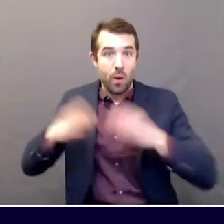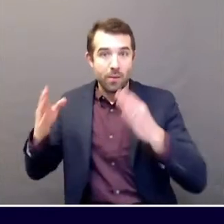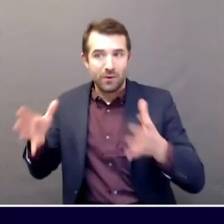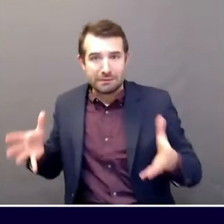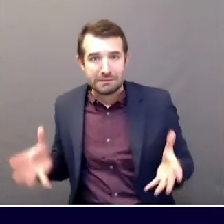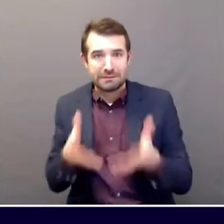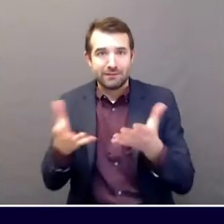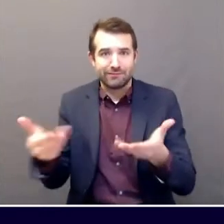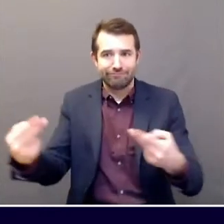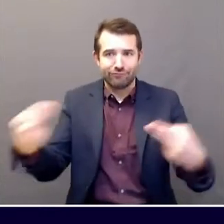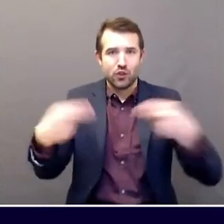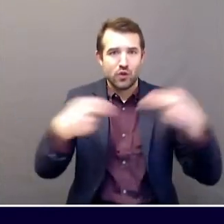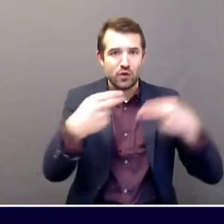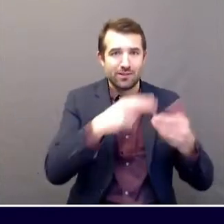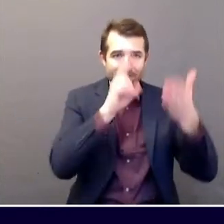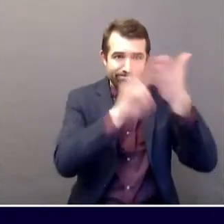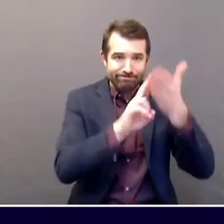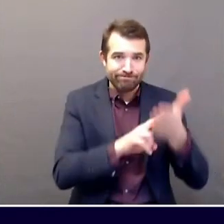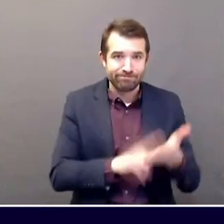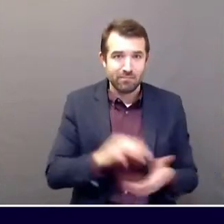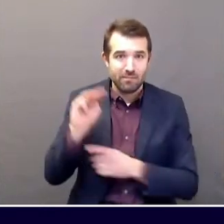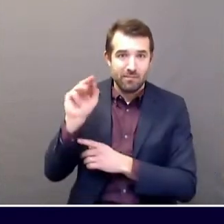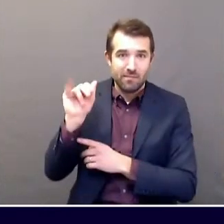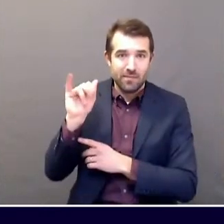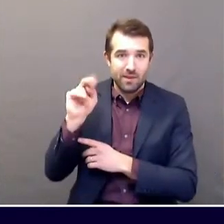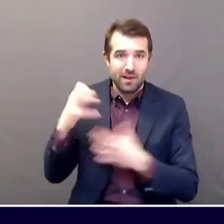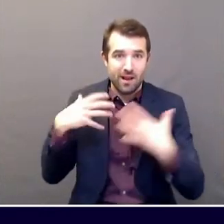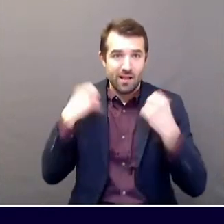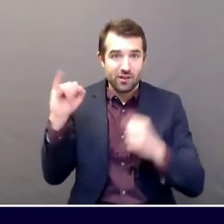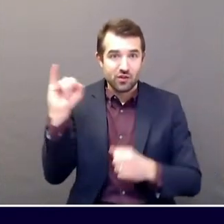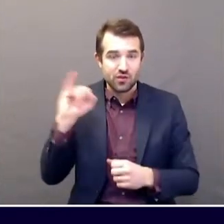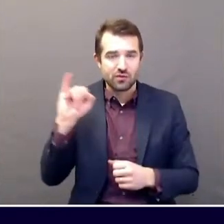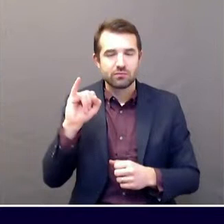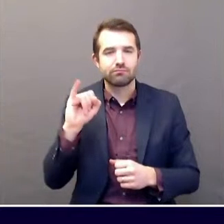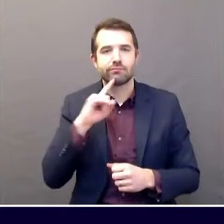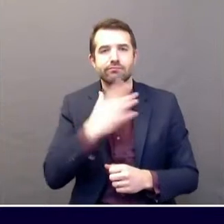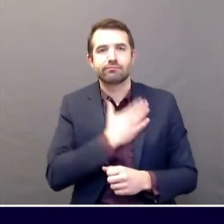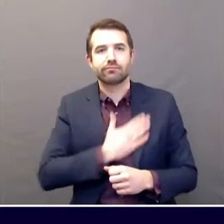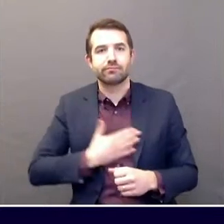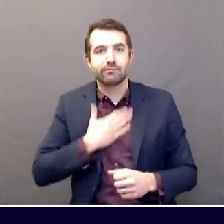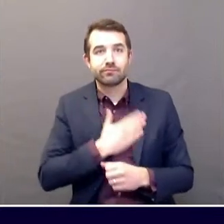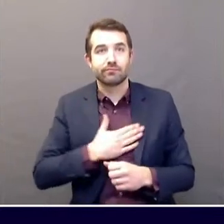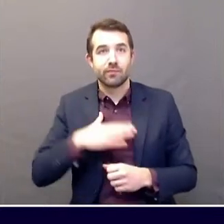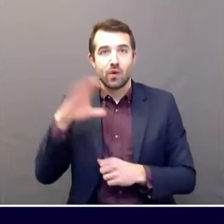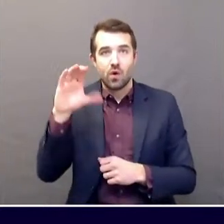Maine people who are looking for affordable health coverage to visit coverme.gov